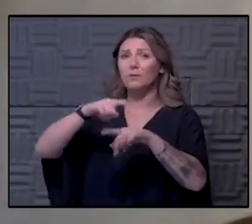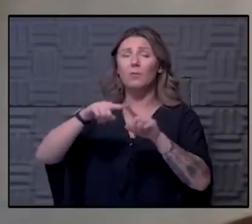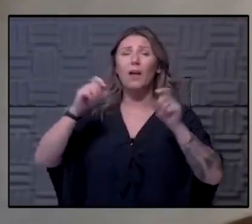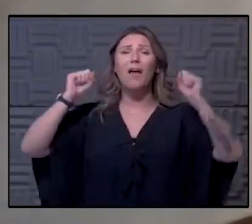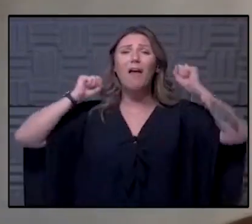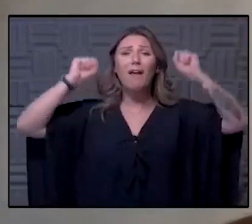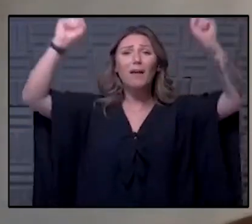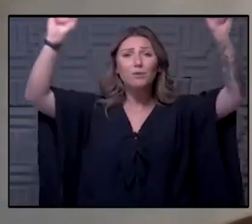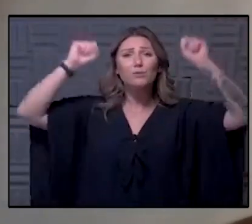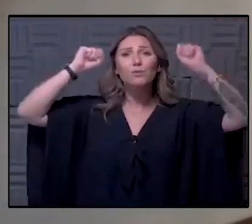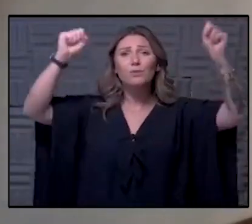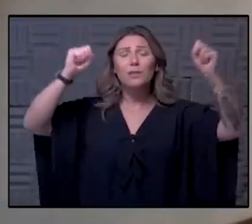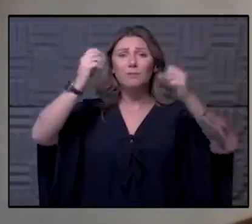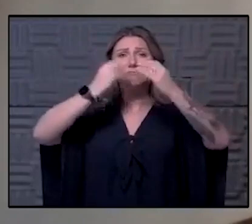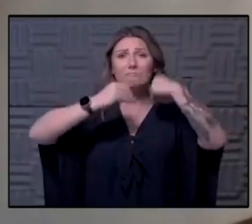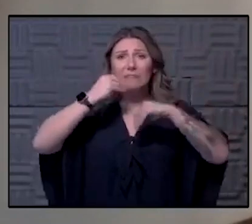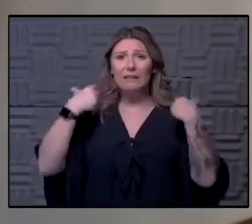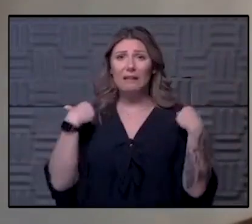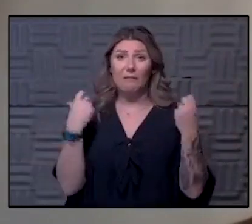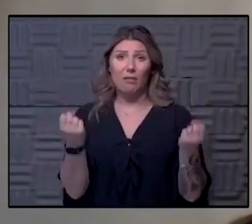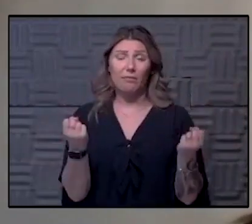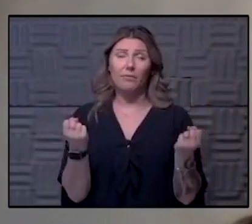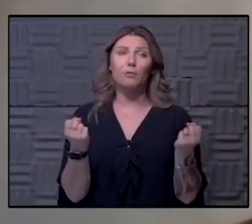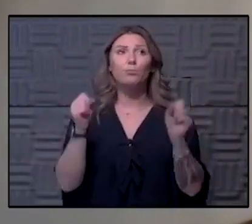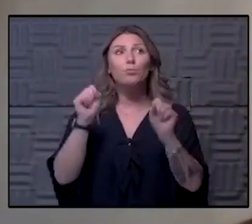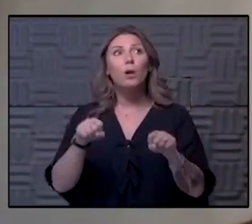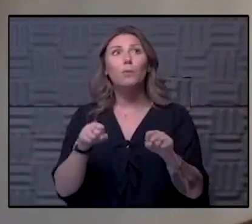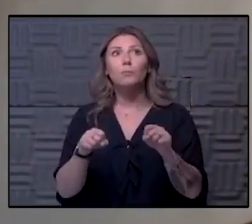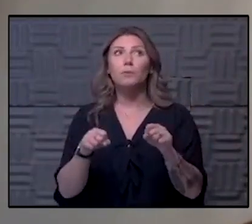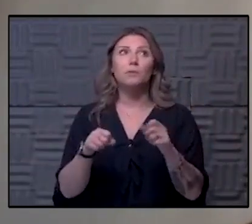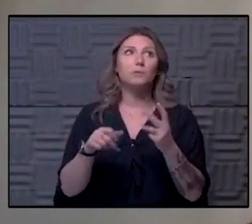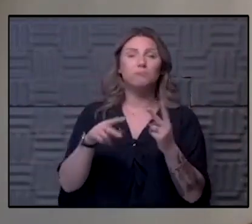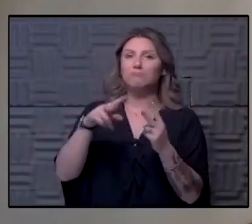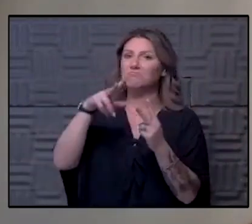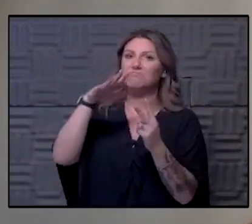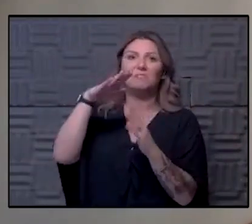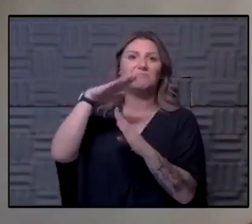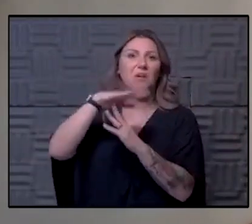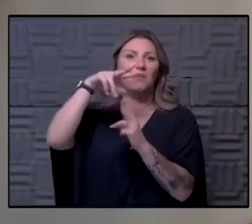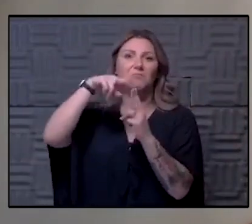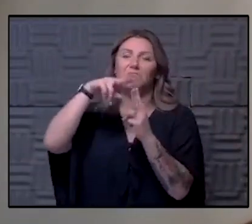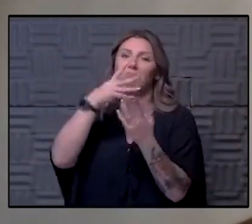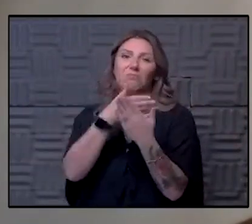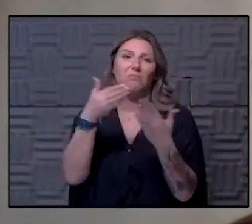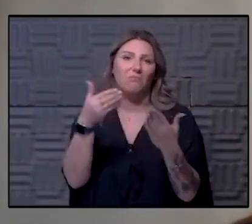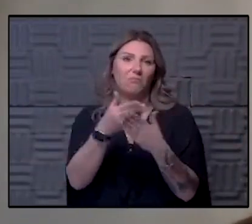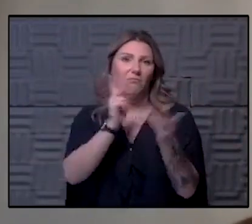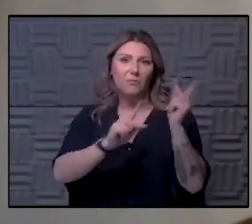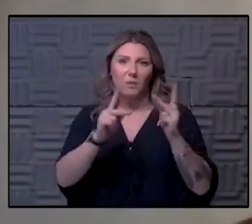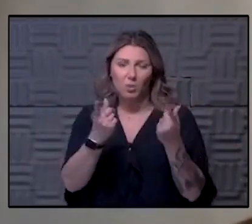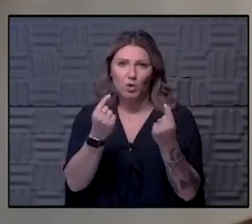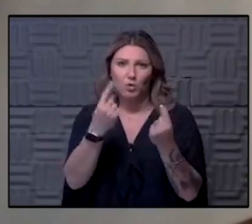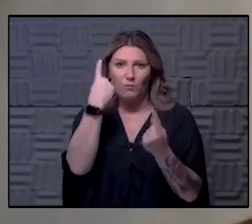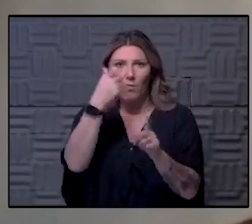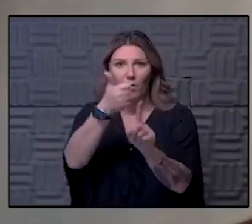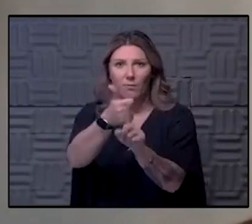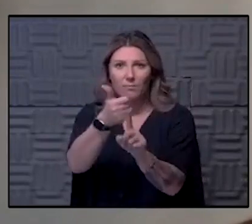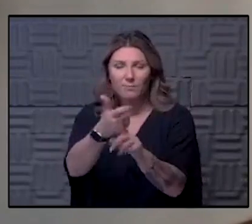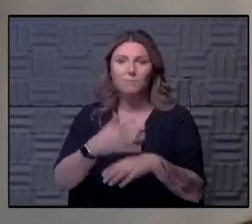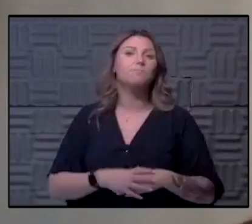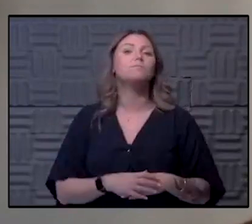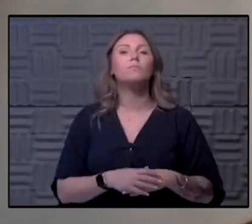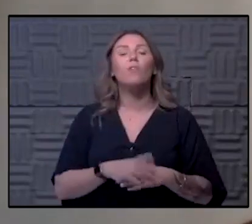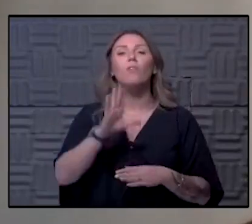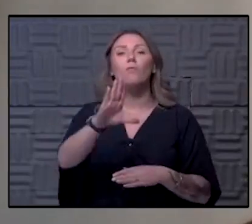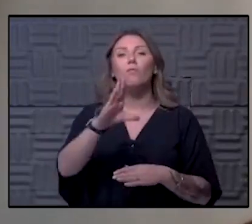exercise and eating healthy are probably two of the most important things that folks can do for themselves just to try and keep